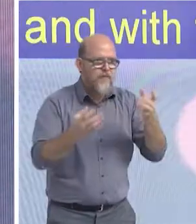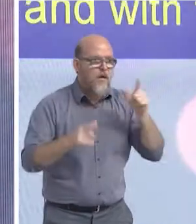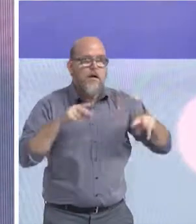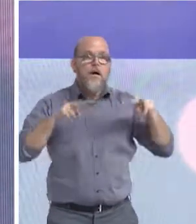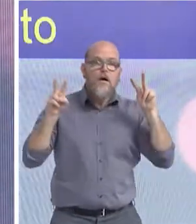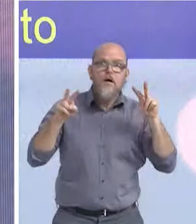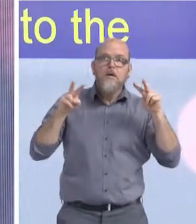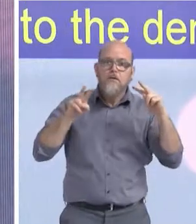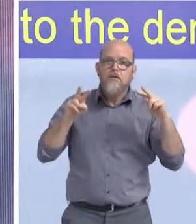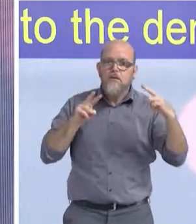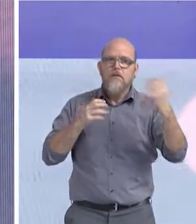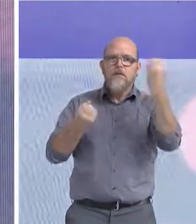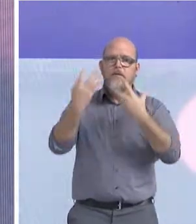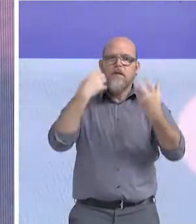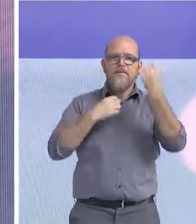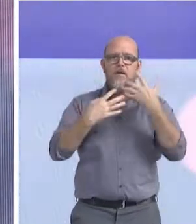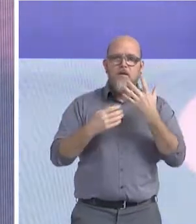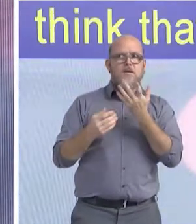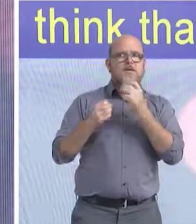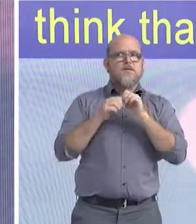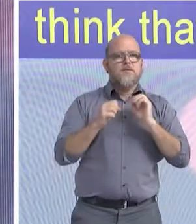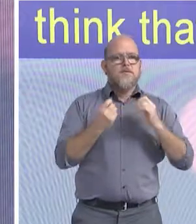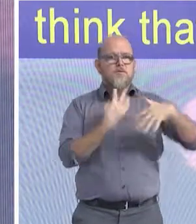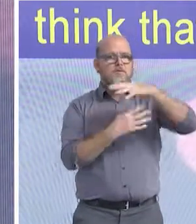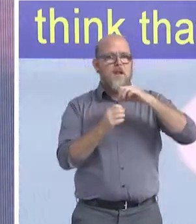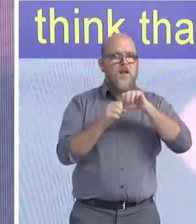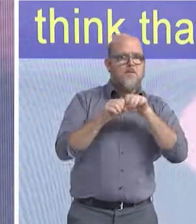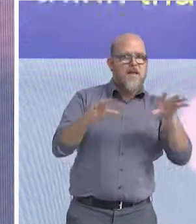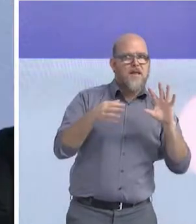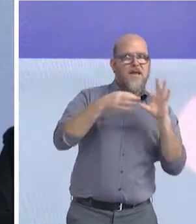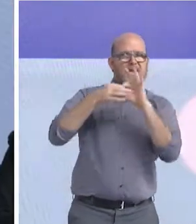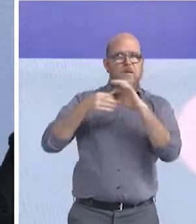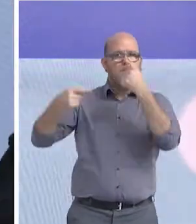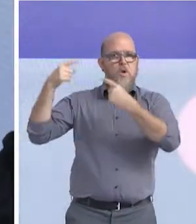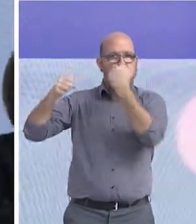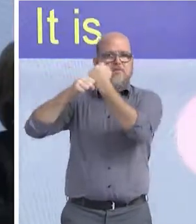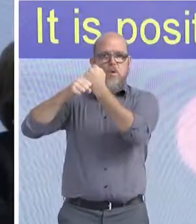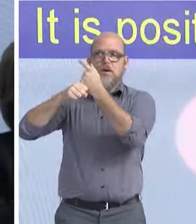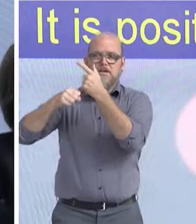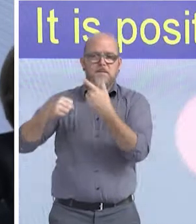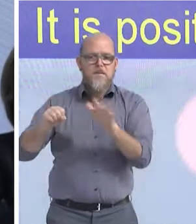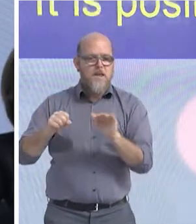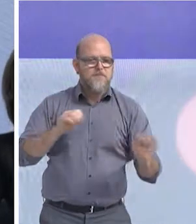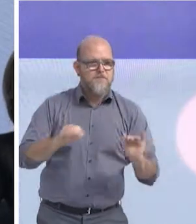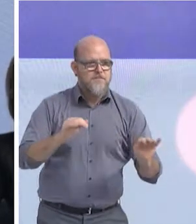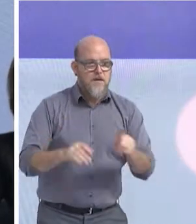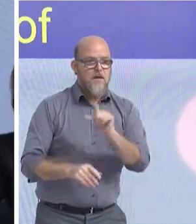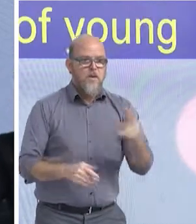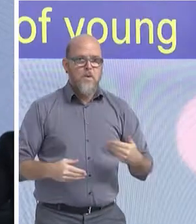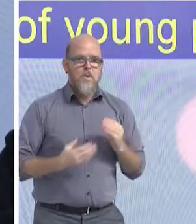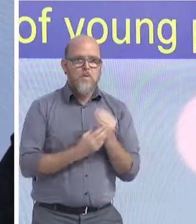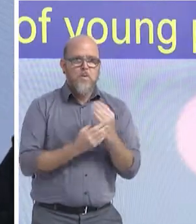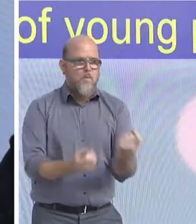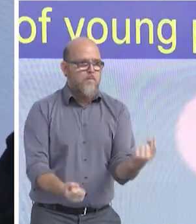I think that's very positive. It is positive, Emily, but a lot of people, and the young people especially, are disaffected, disenchanted, and that's